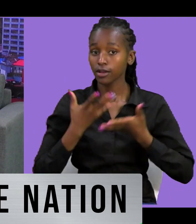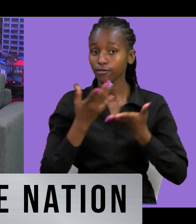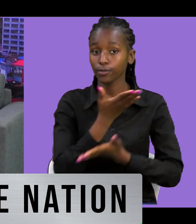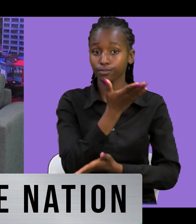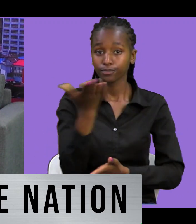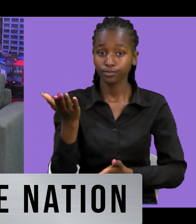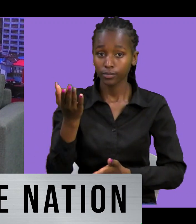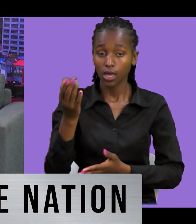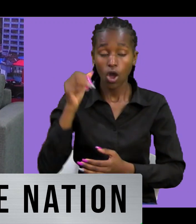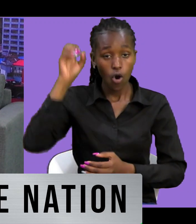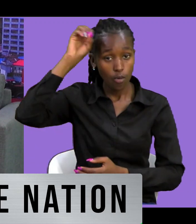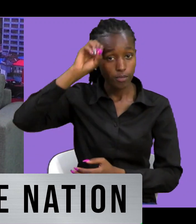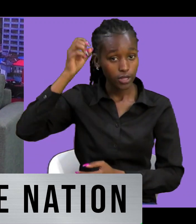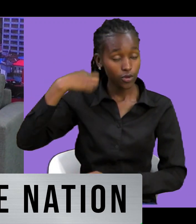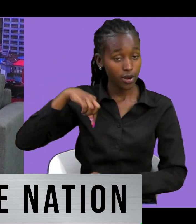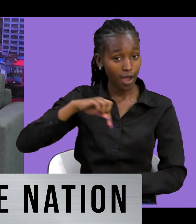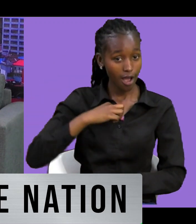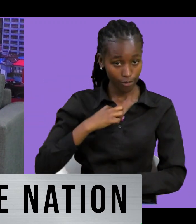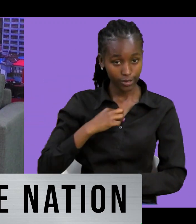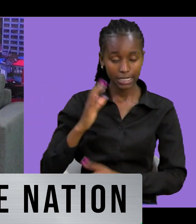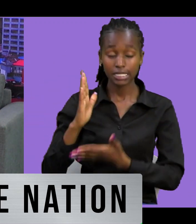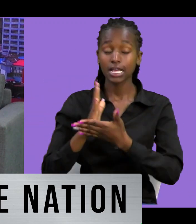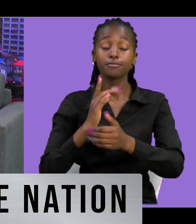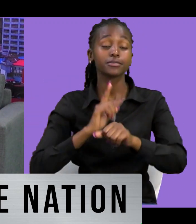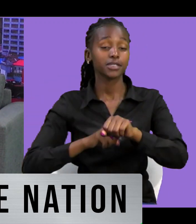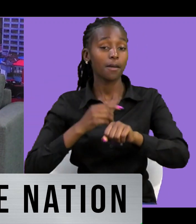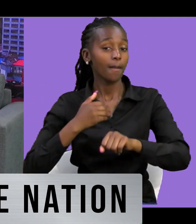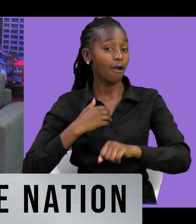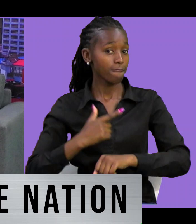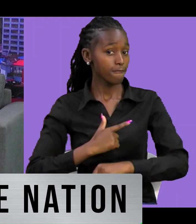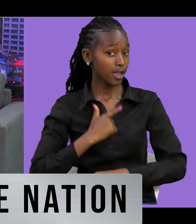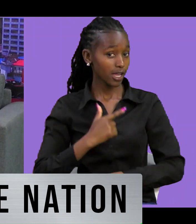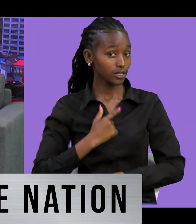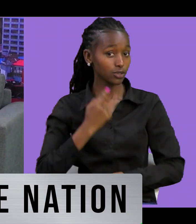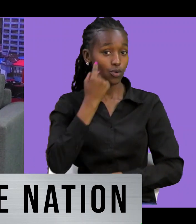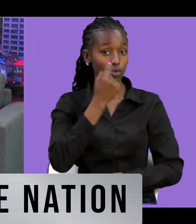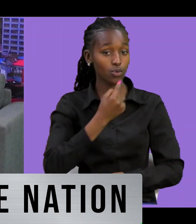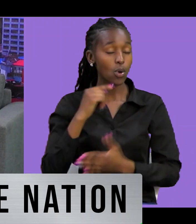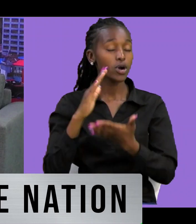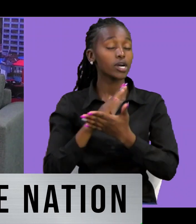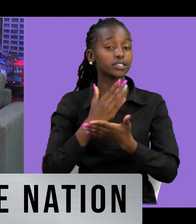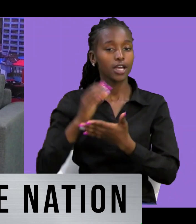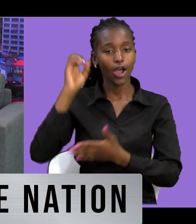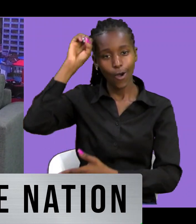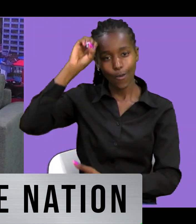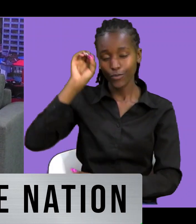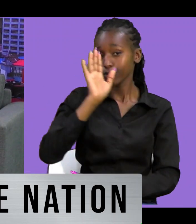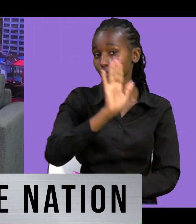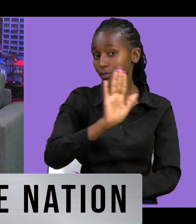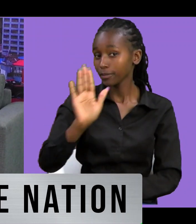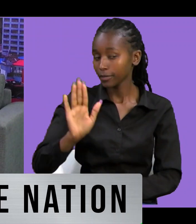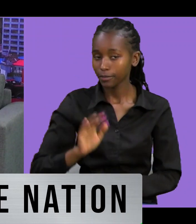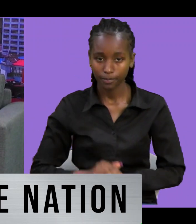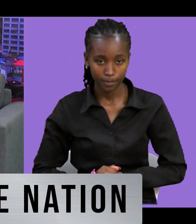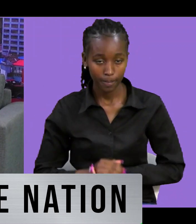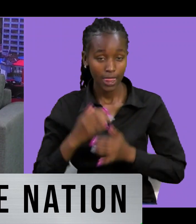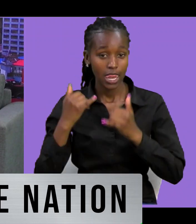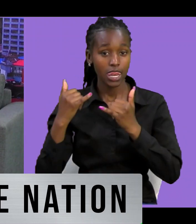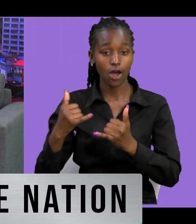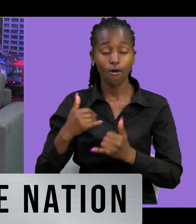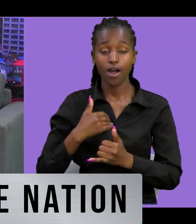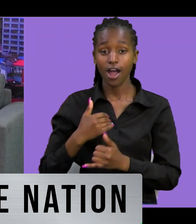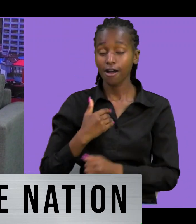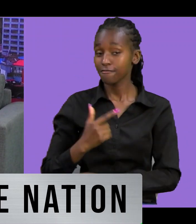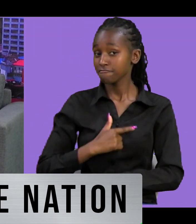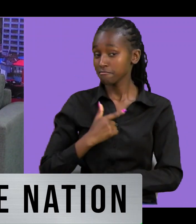our opinions with the guests. We have some guests here, so they give their opinions. And we have one guest today.